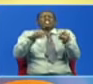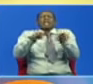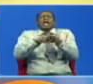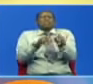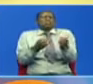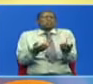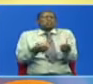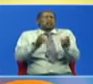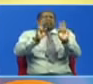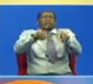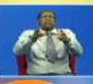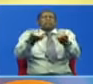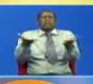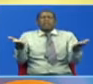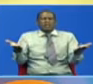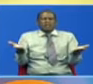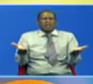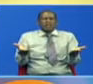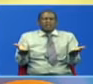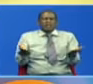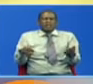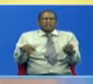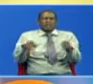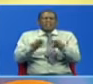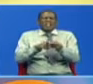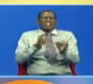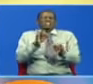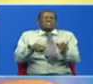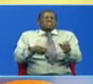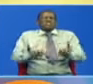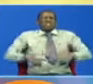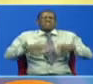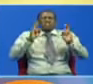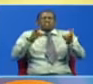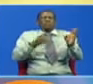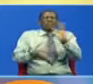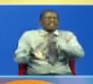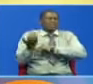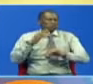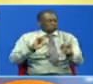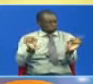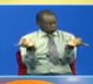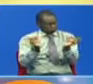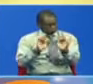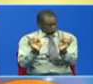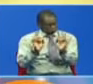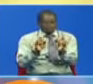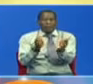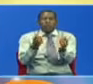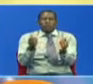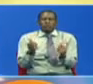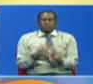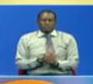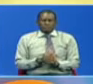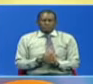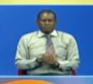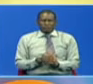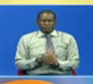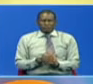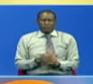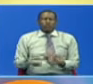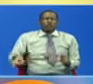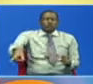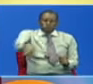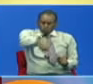though life is normal as it used to be. It is not. We have